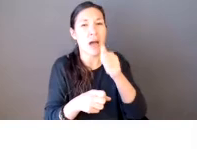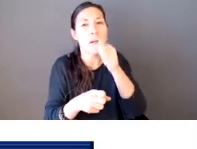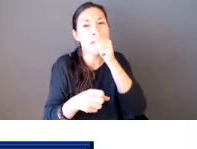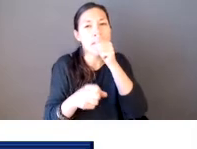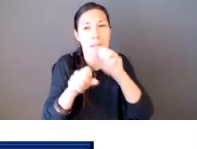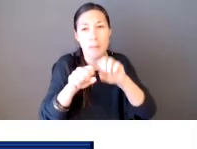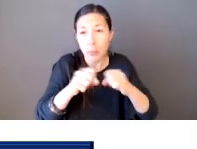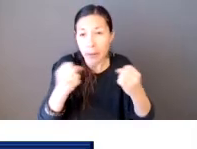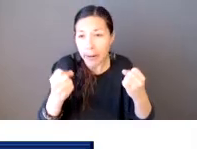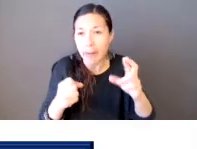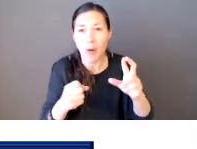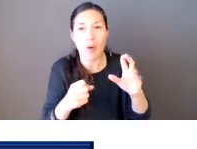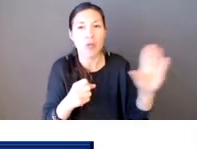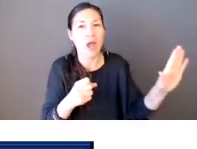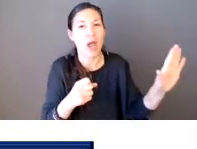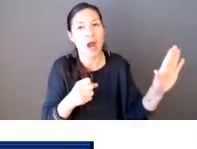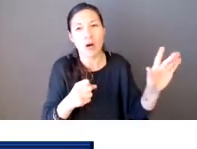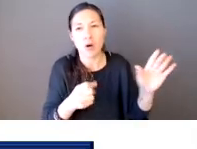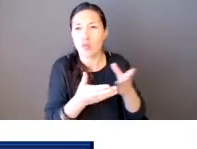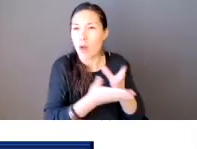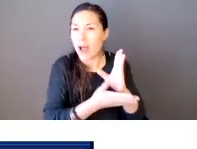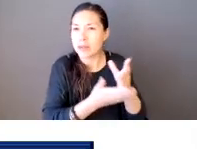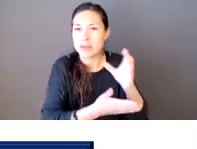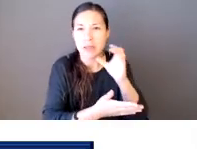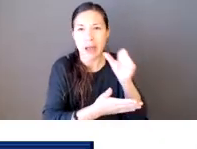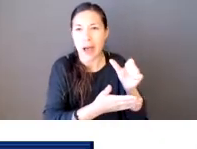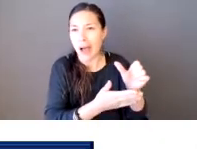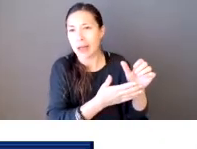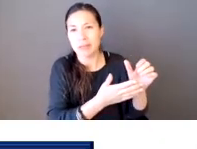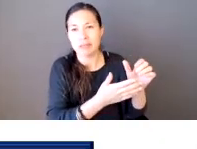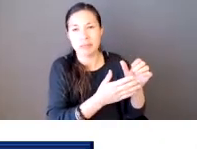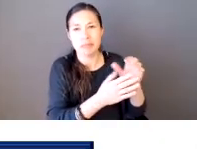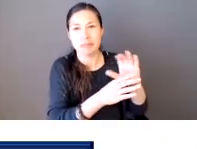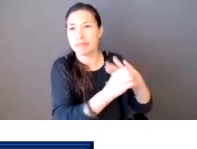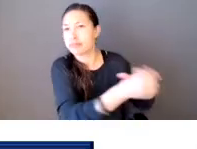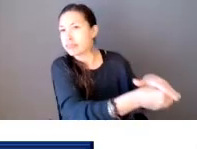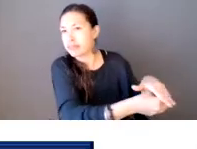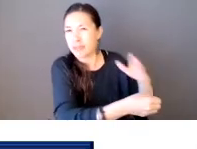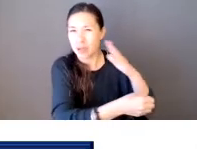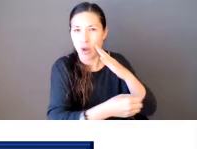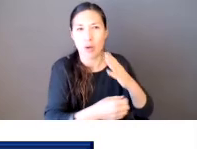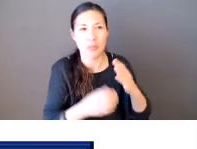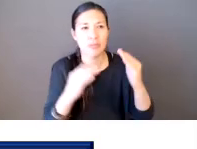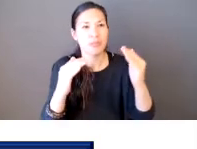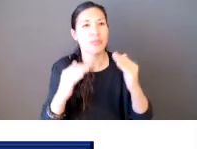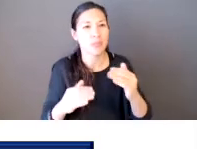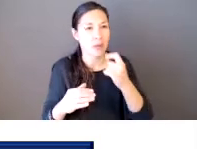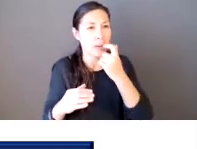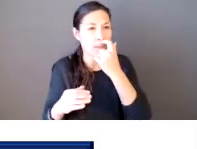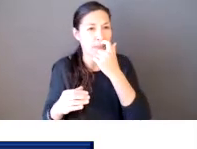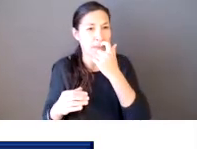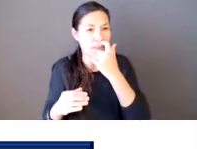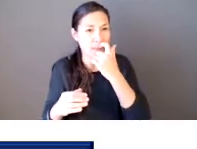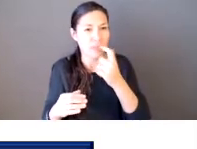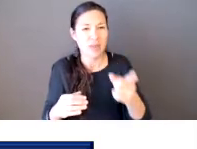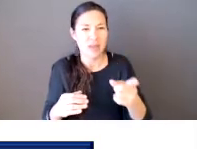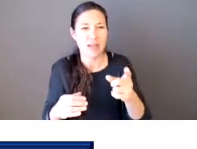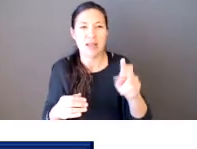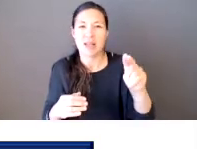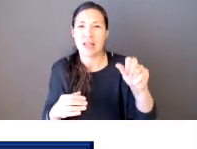rights? NAP, the National Organization for Protective Services, views it a little differently. It's a